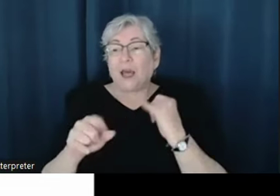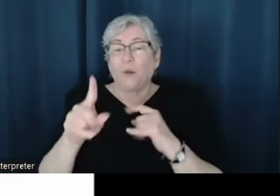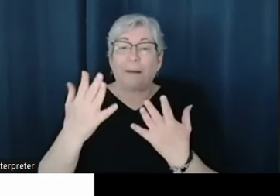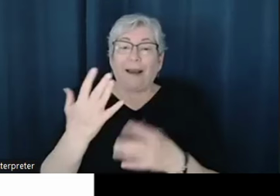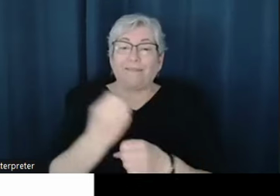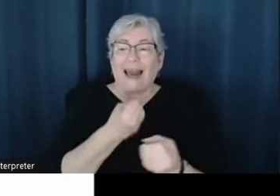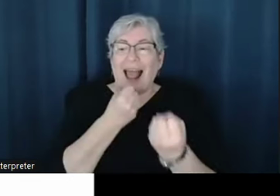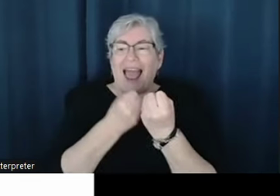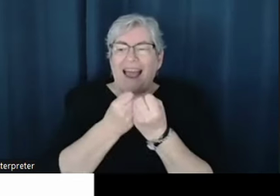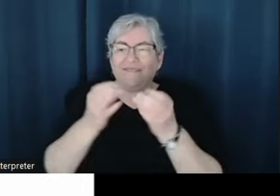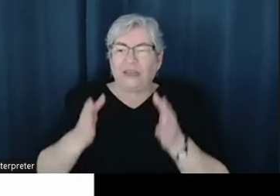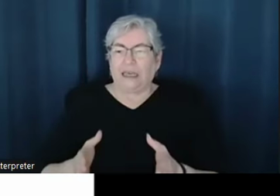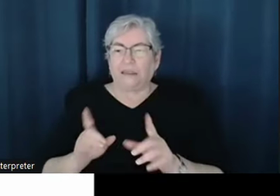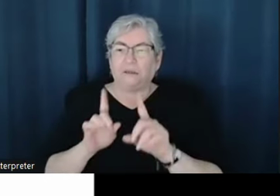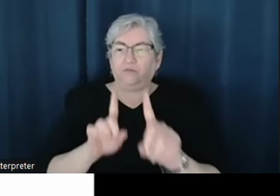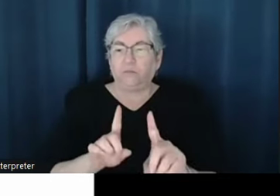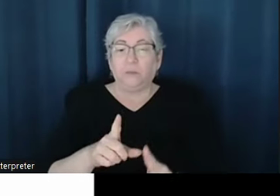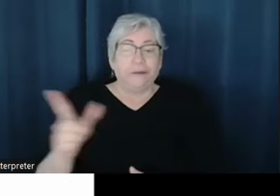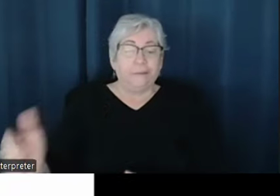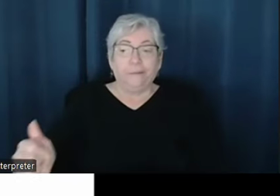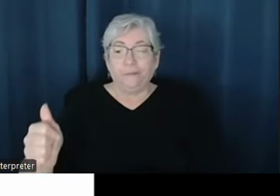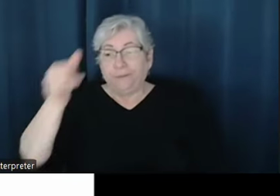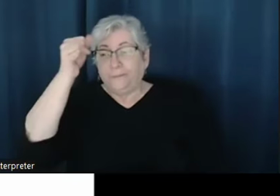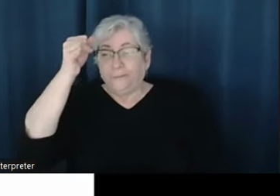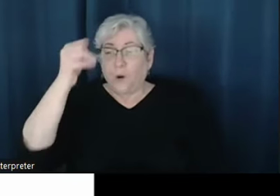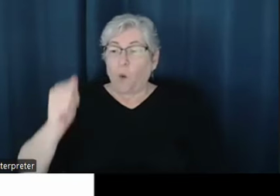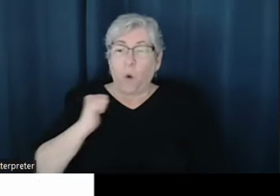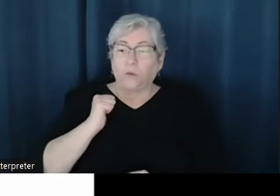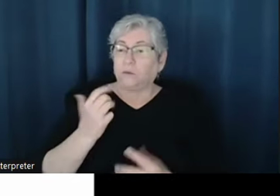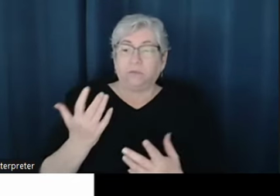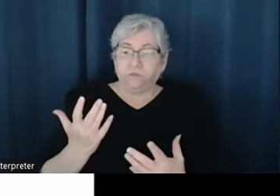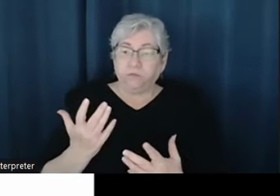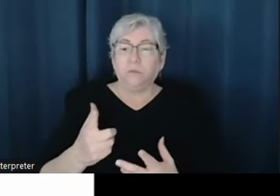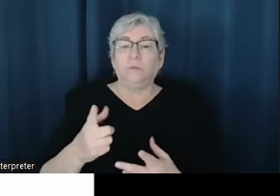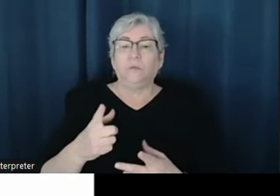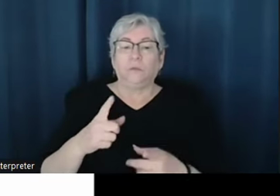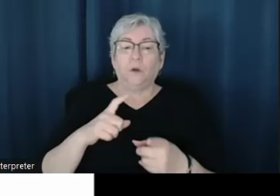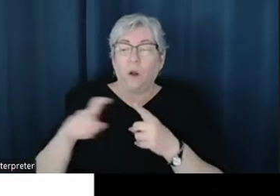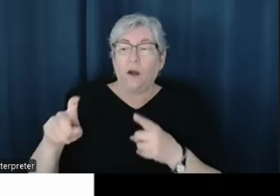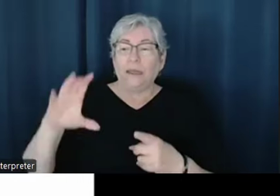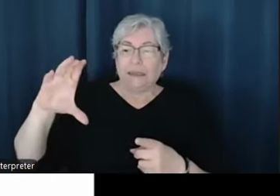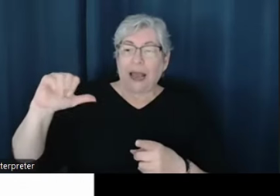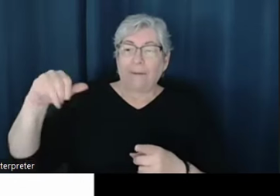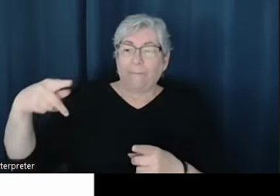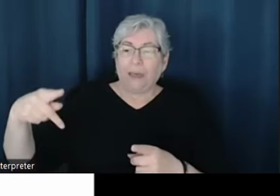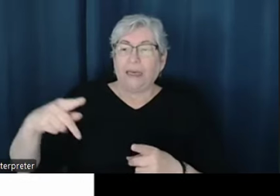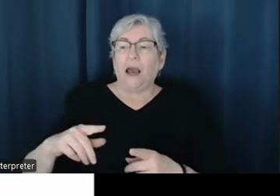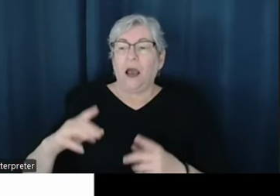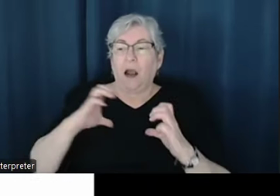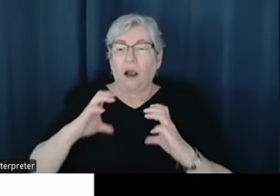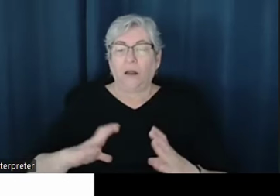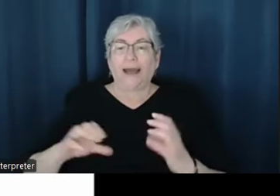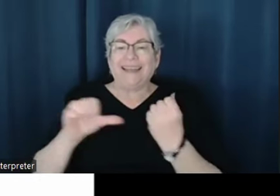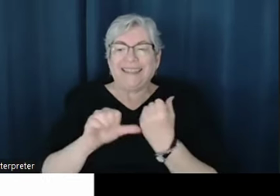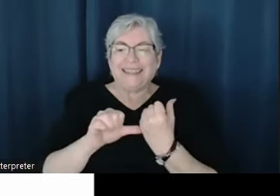advocate. You know, if they're refusing to budge, you would want to call the client assistance program is a type